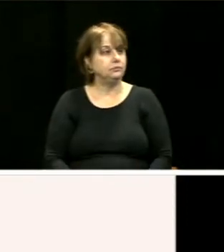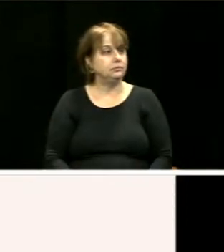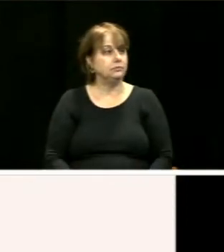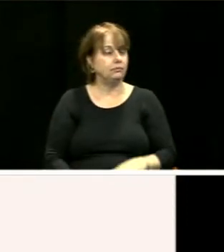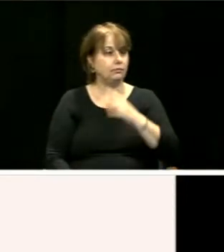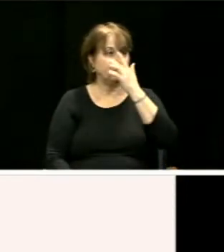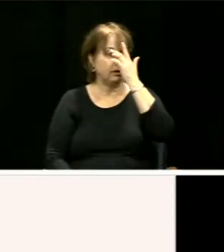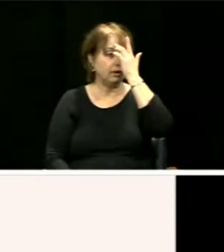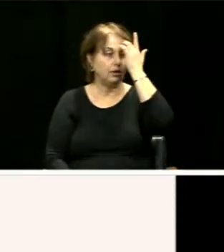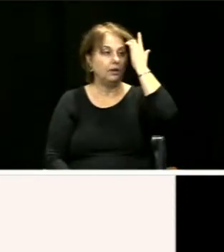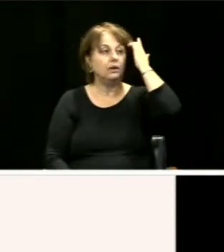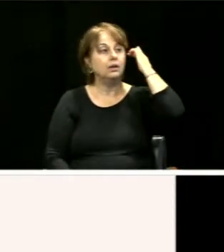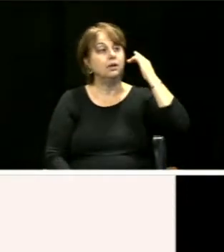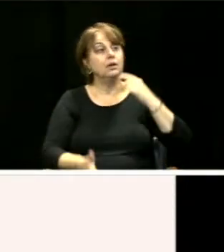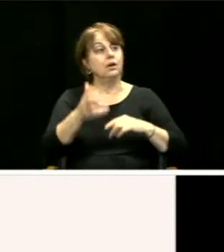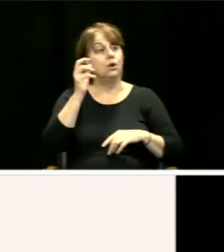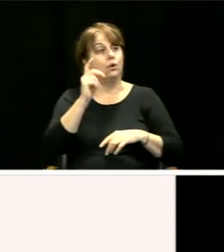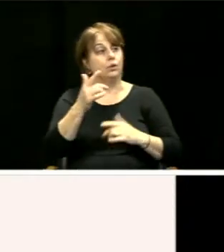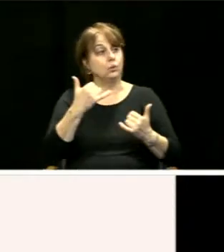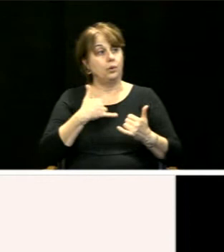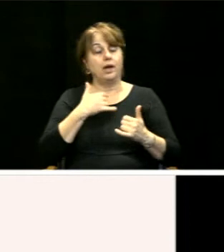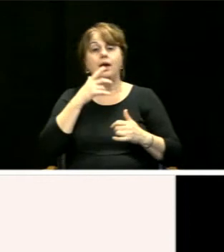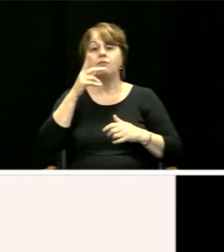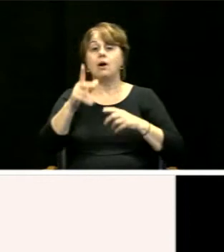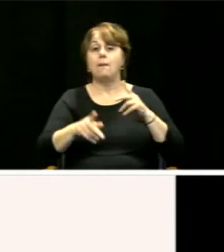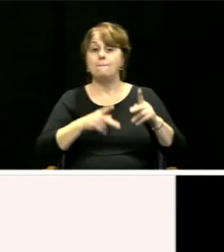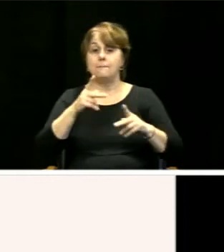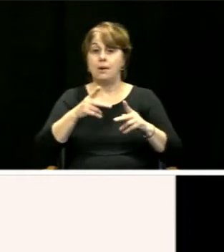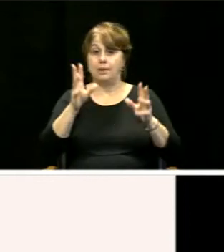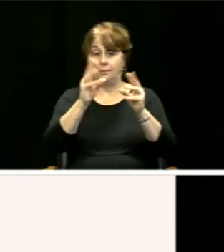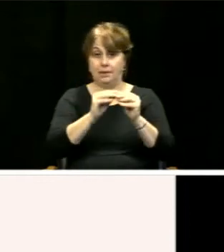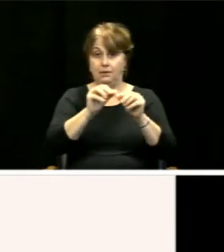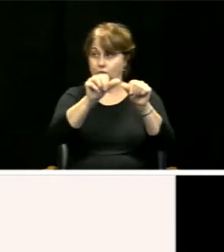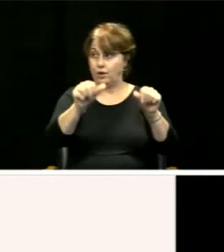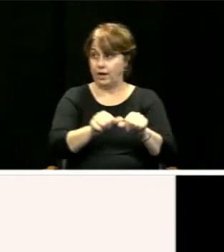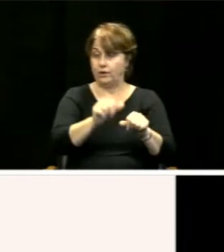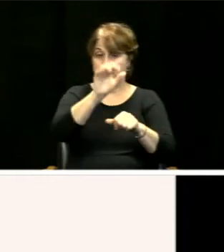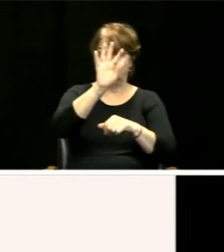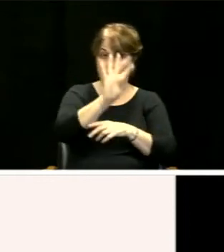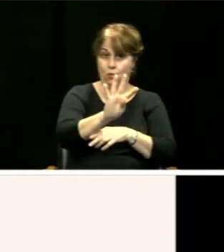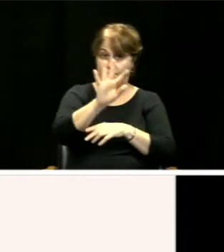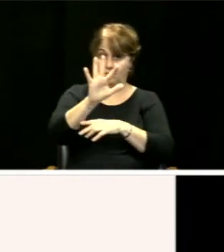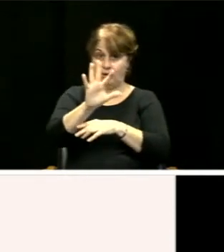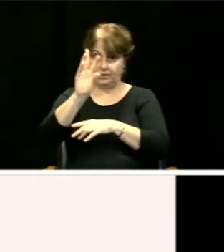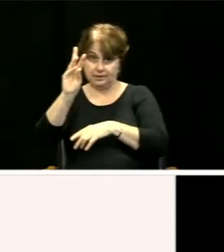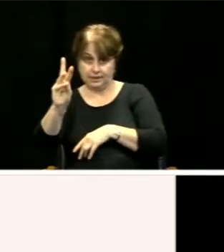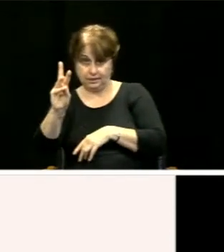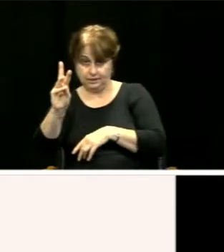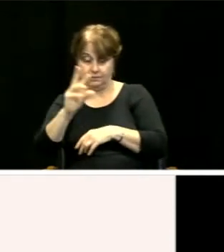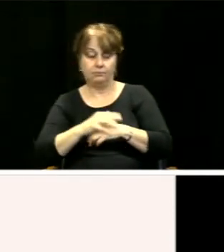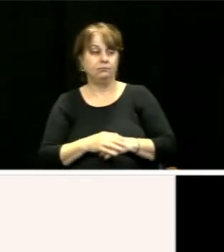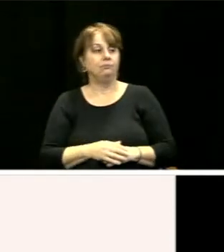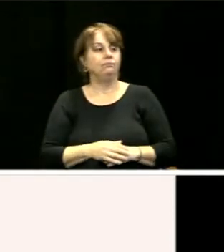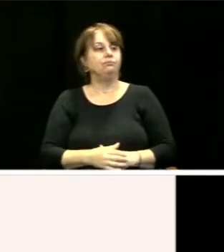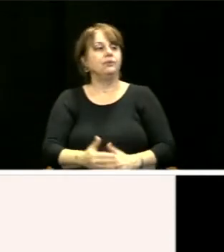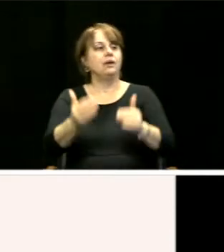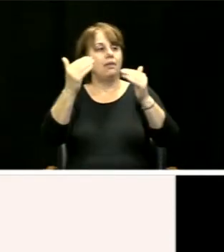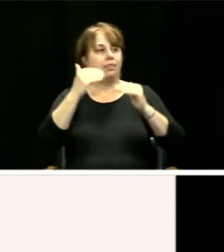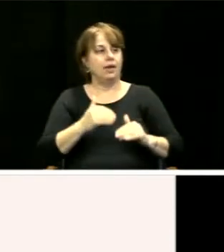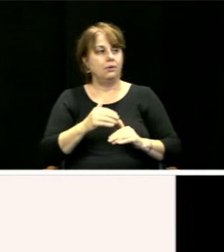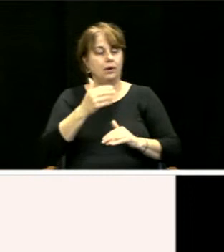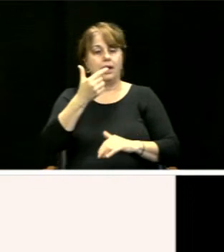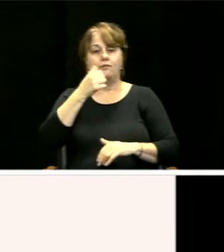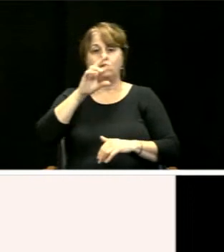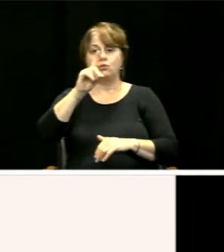And so we do have this public meeting for areas 4, 5, and 6. And then we have a groundwater study